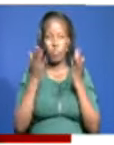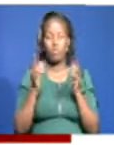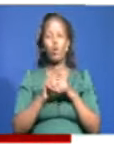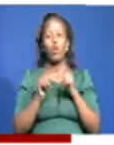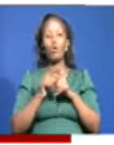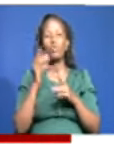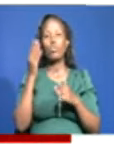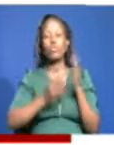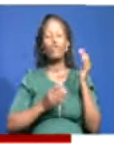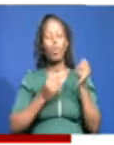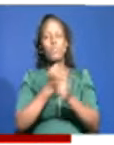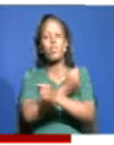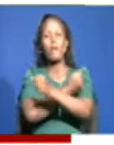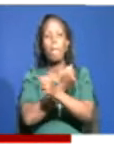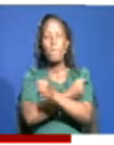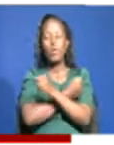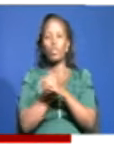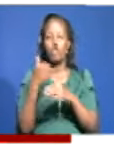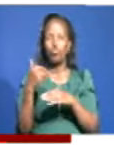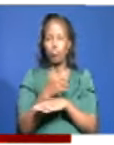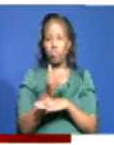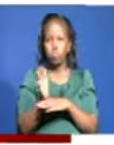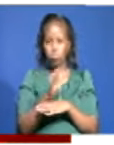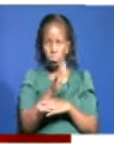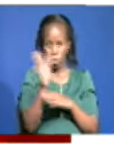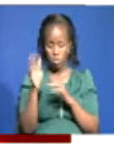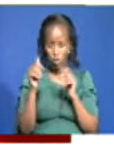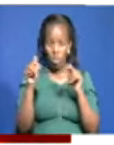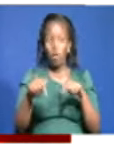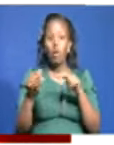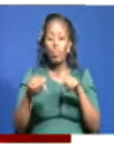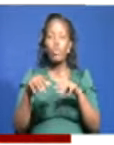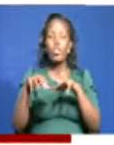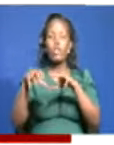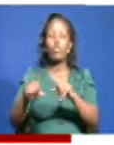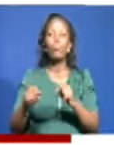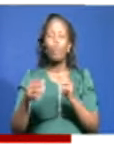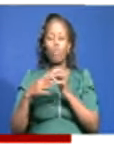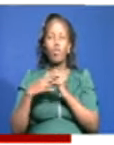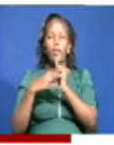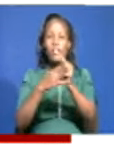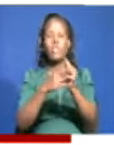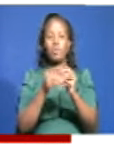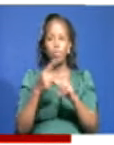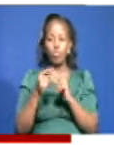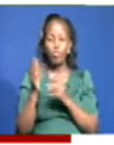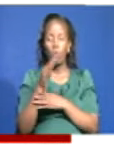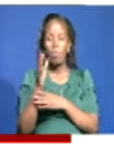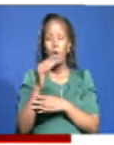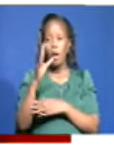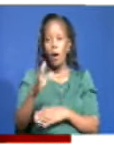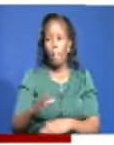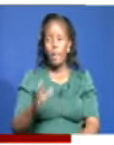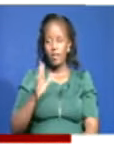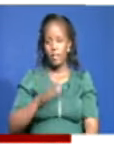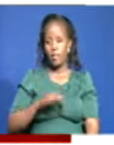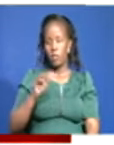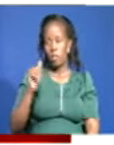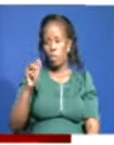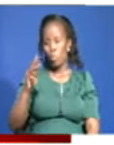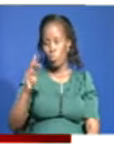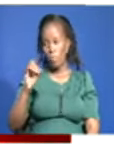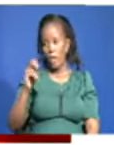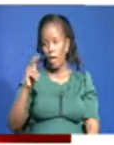cartels. Namwamba on Friday took over the leadership of the sports ministry from Ambassador Amina Mohamed in a ceremony held at the Kenya